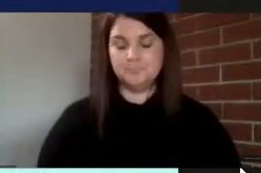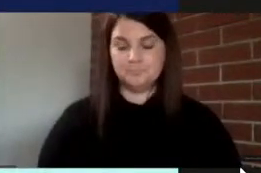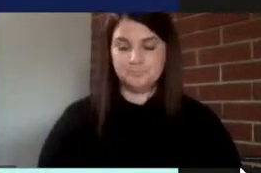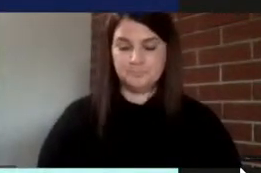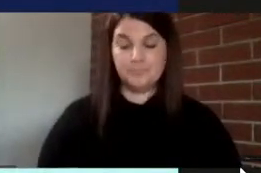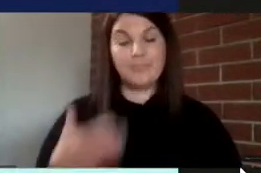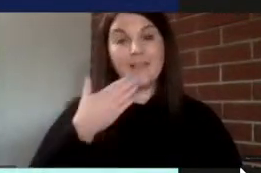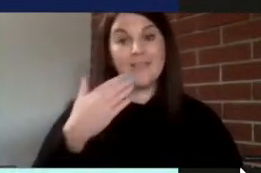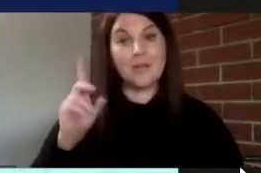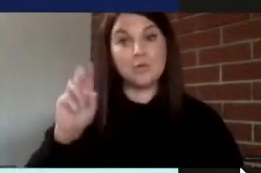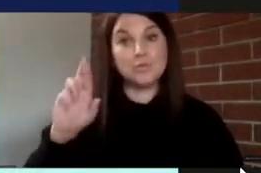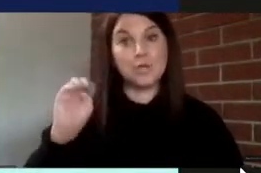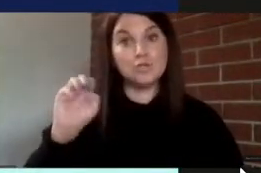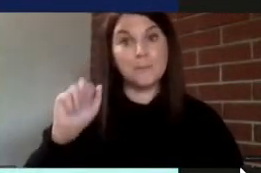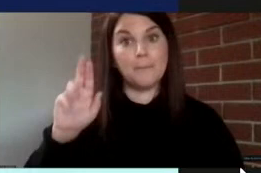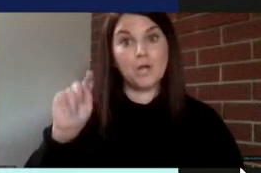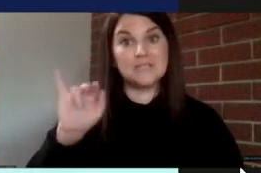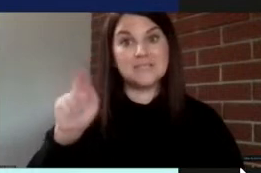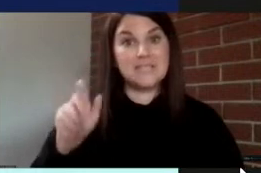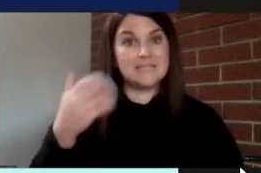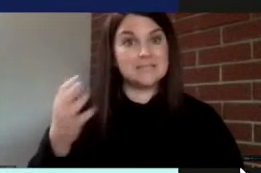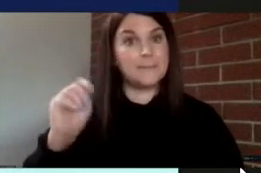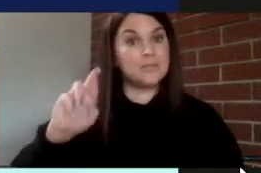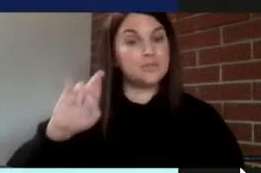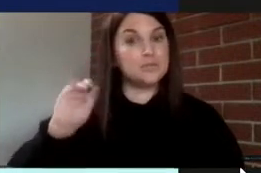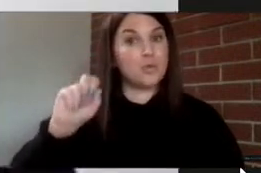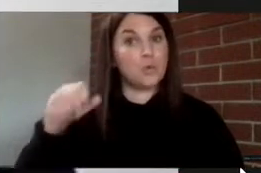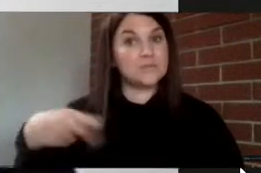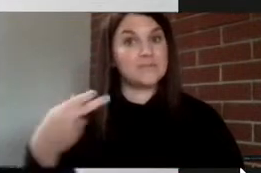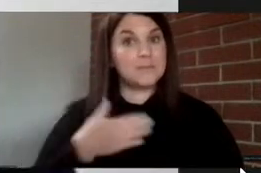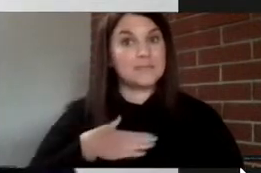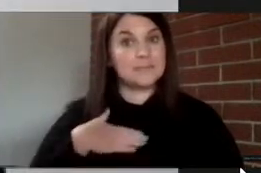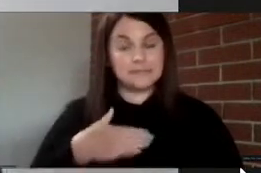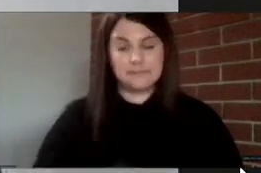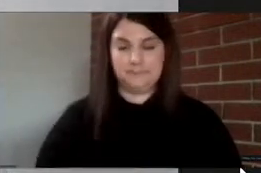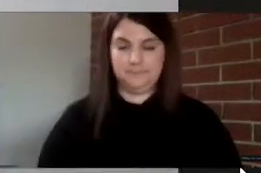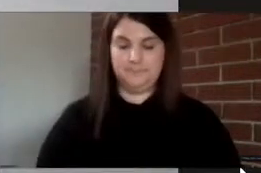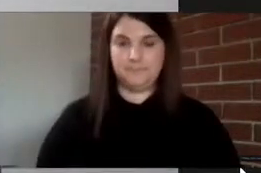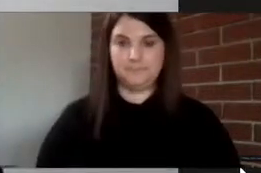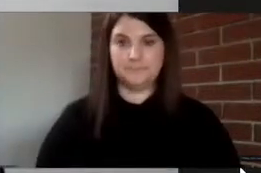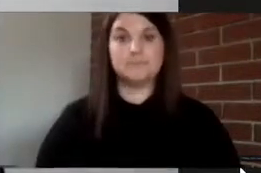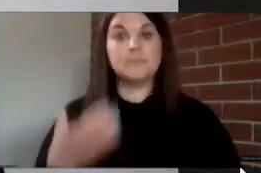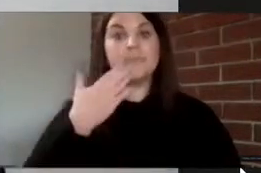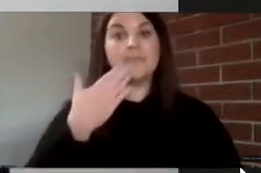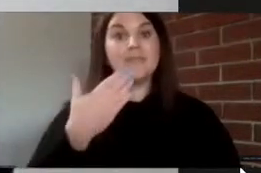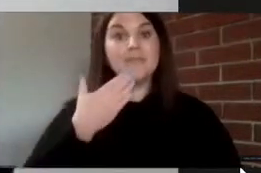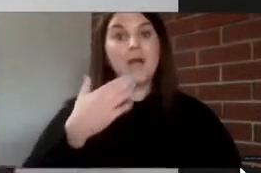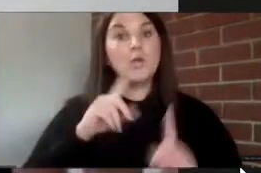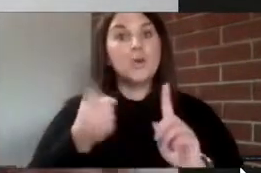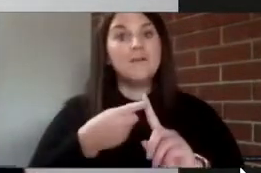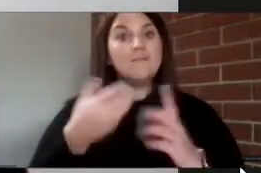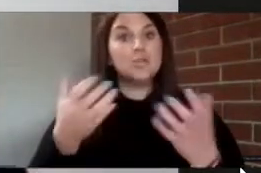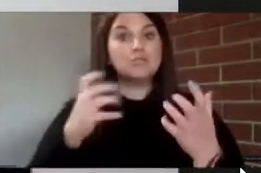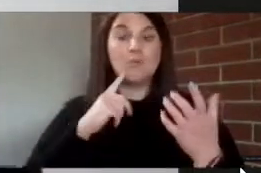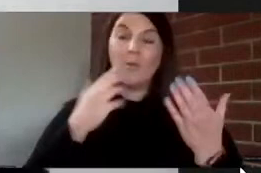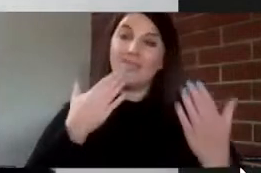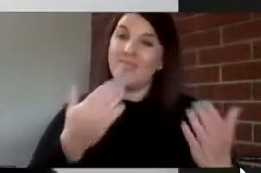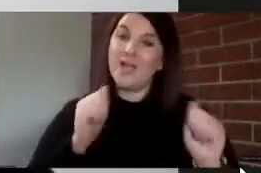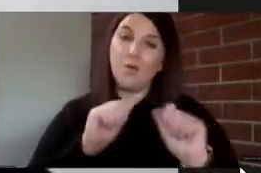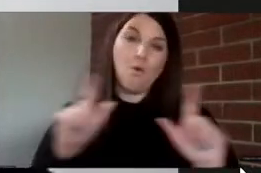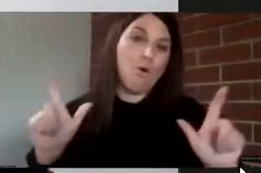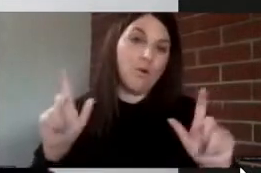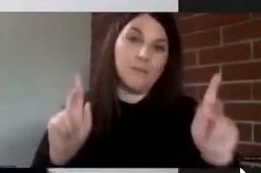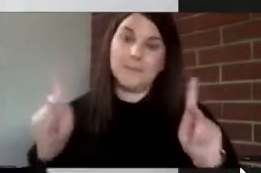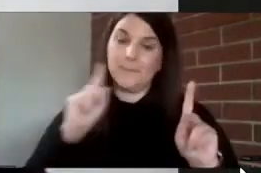Martinez. Mr. Joseph, please. Thank you, Madam Chair. First of all, I'd just like to really just thank all of our chairs for the